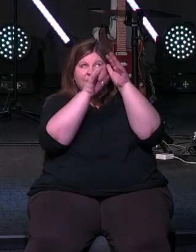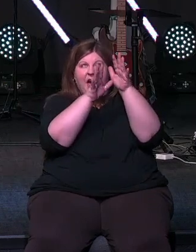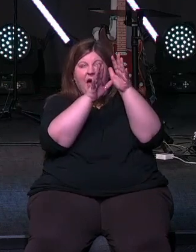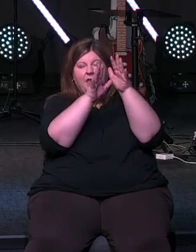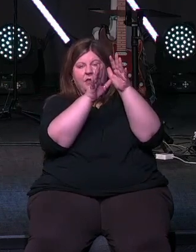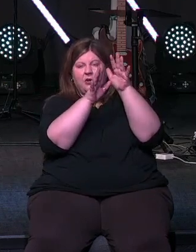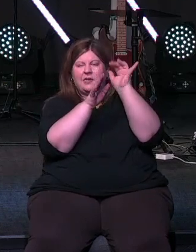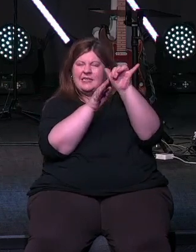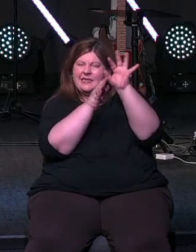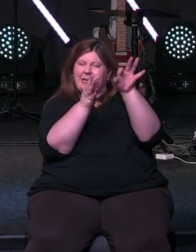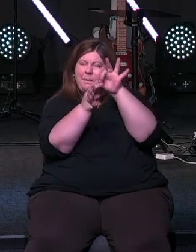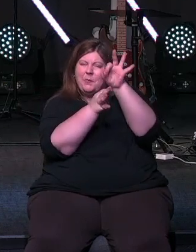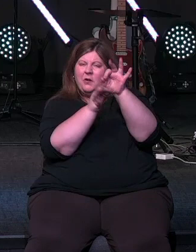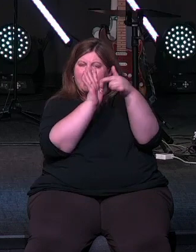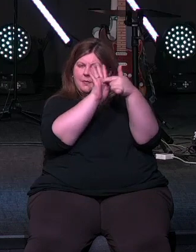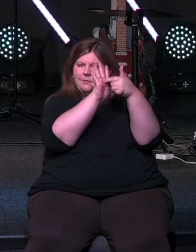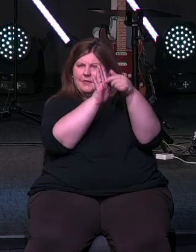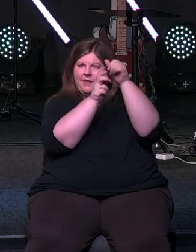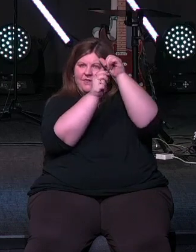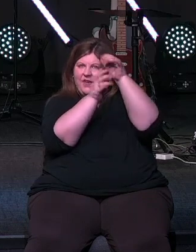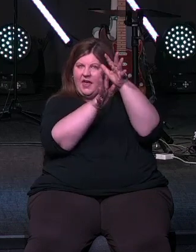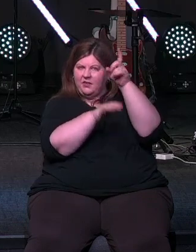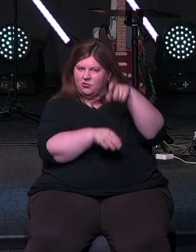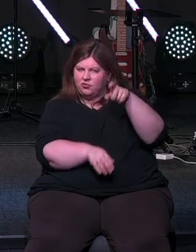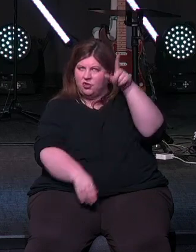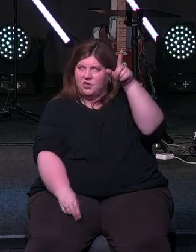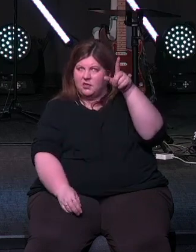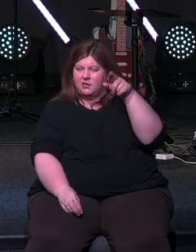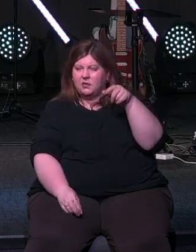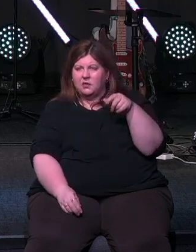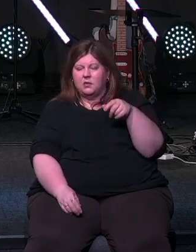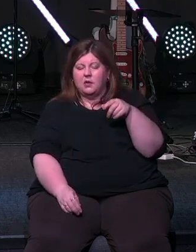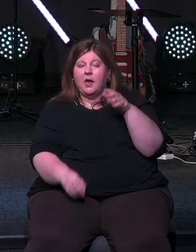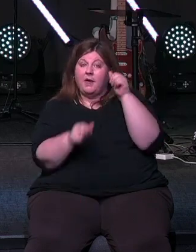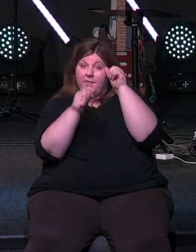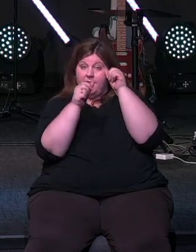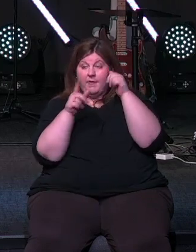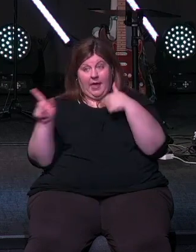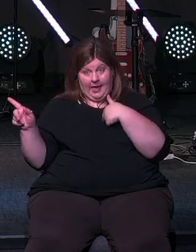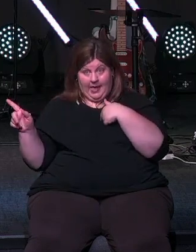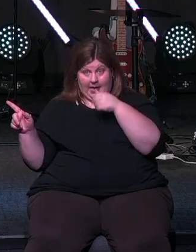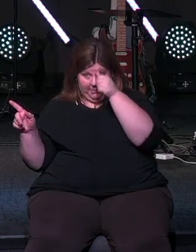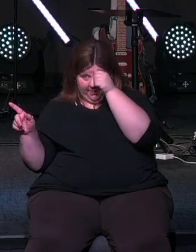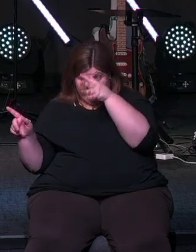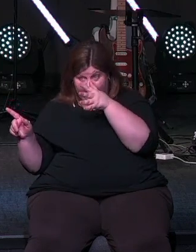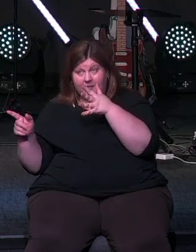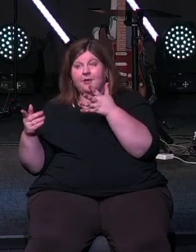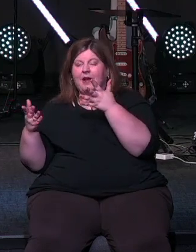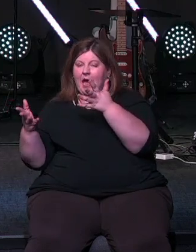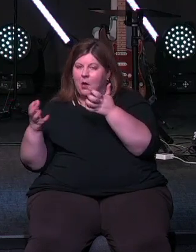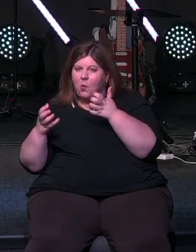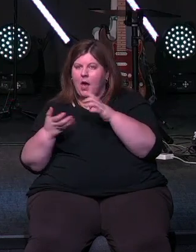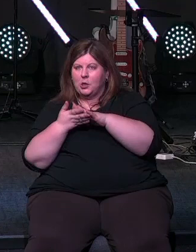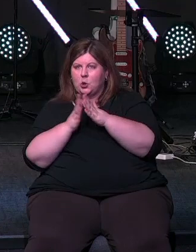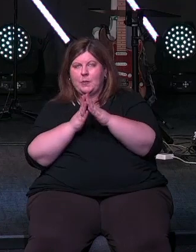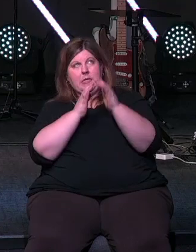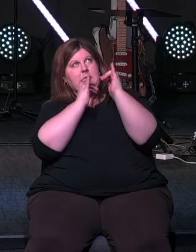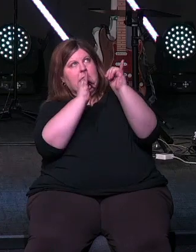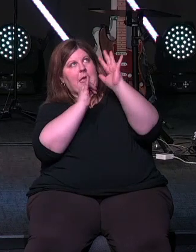father ought to be. As a father, it's my aspiration to be a father like that.